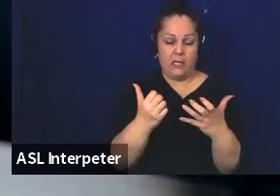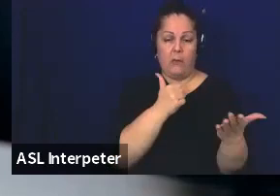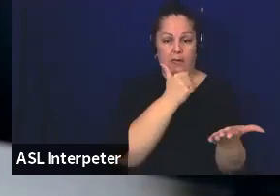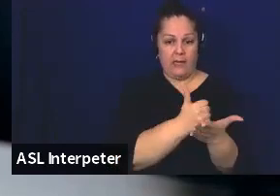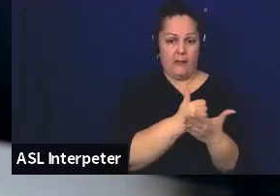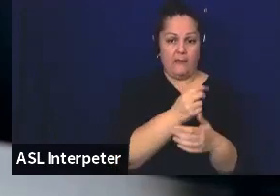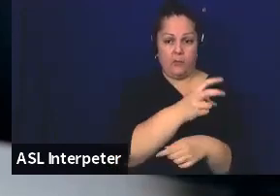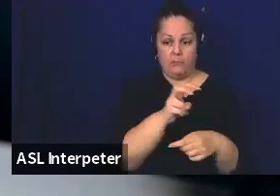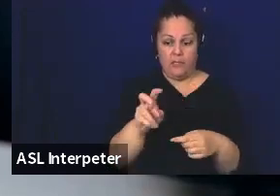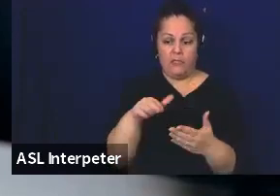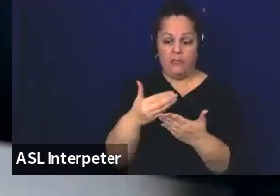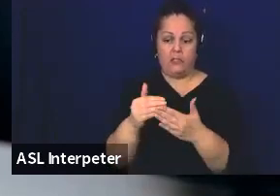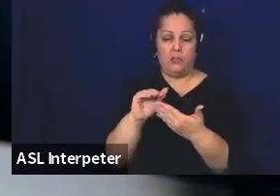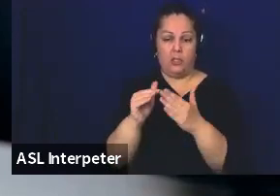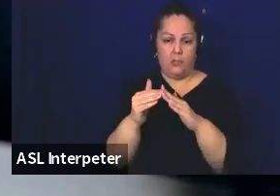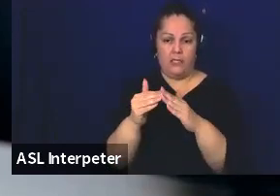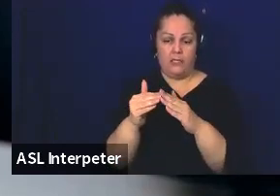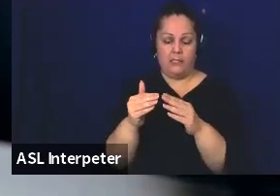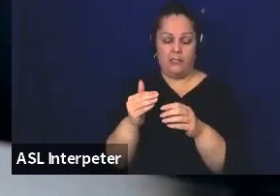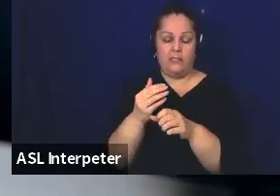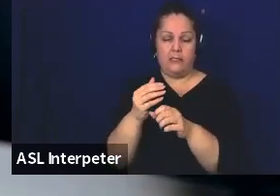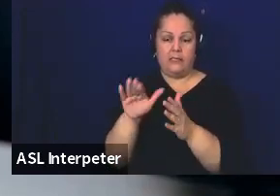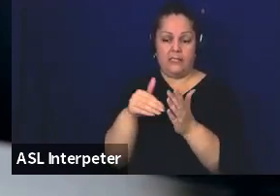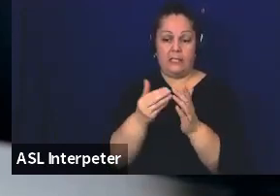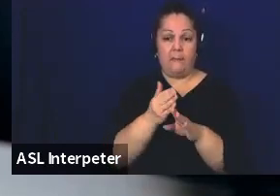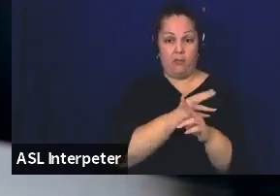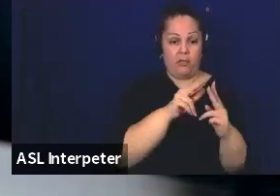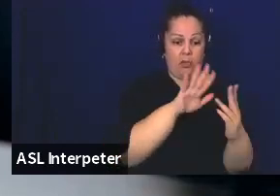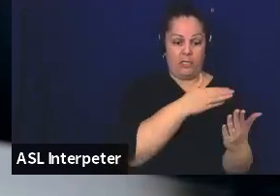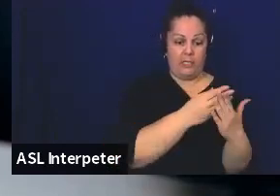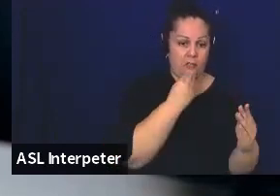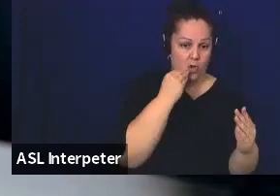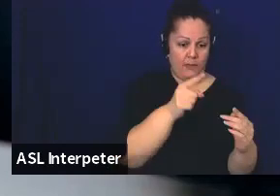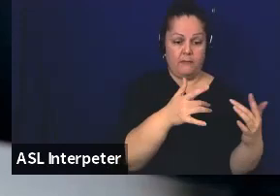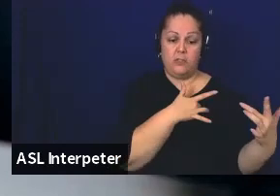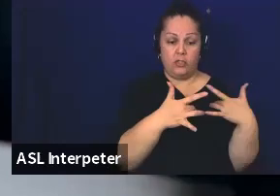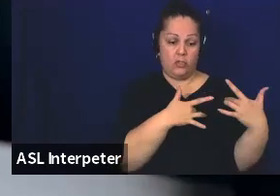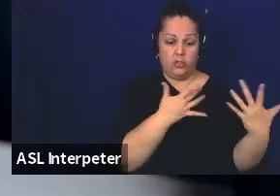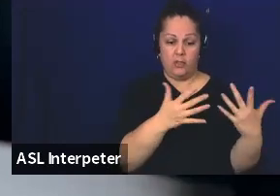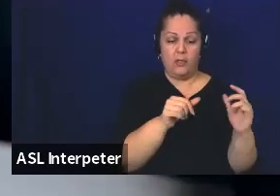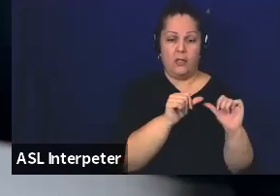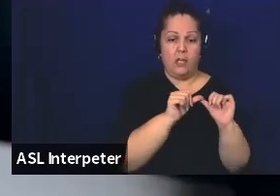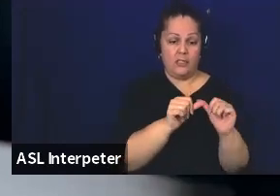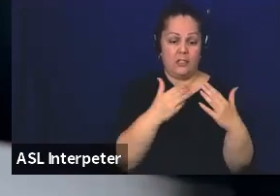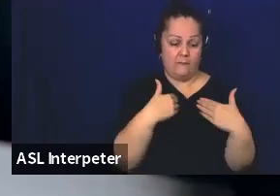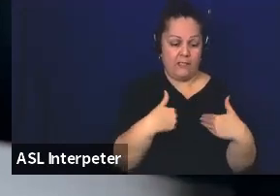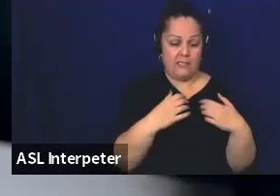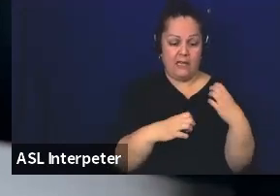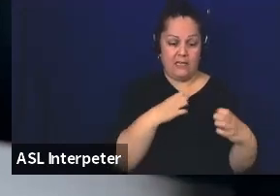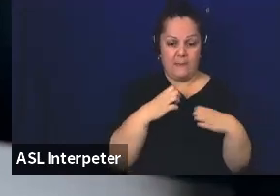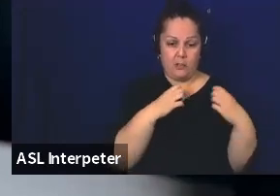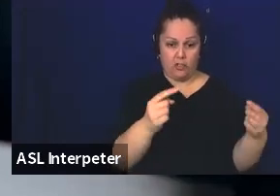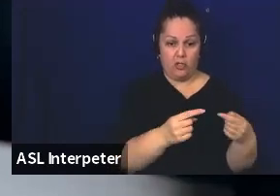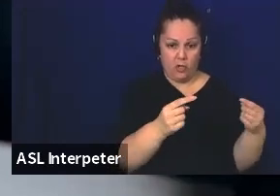their community center before their partner gets home. The individual is concerned about continued physical and emotional